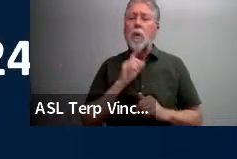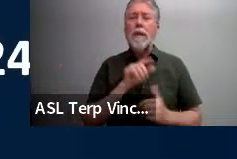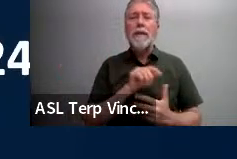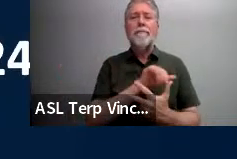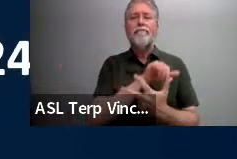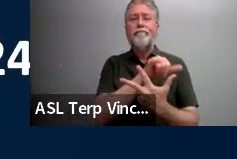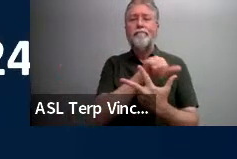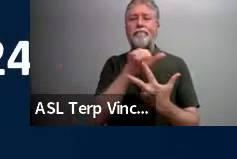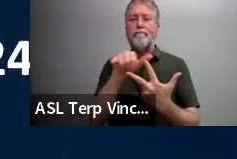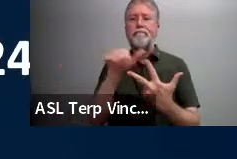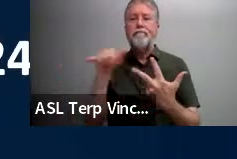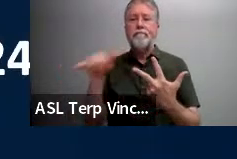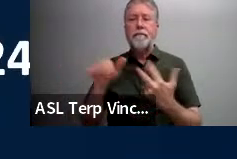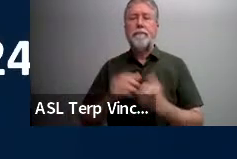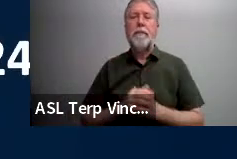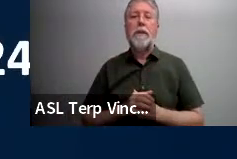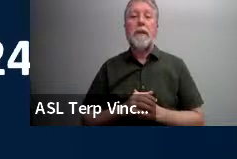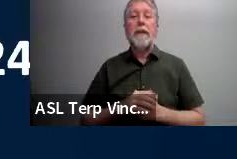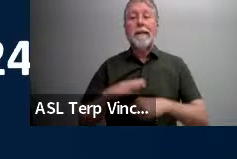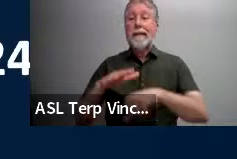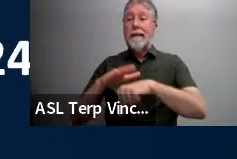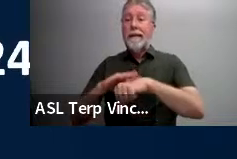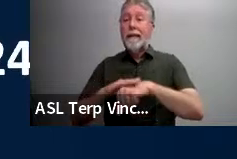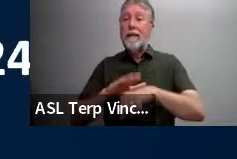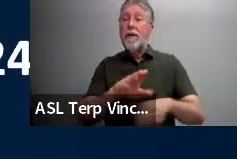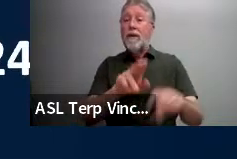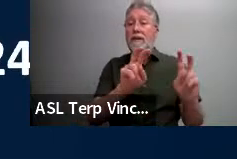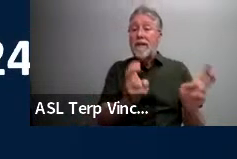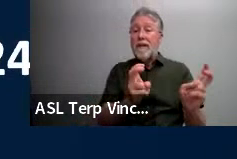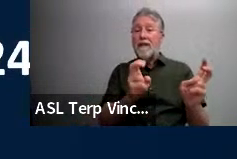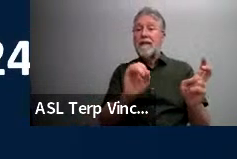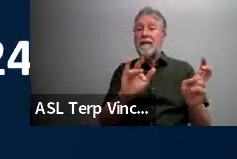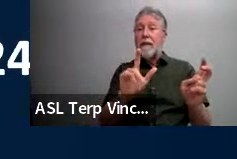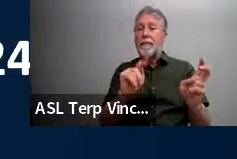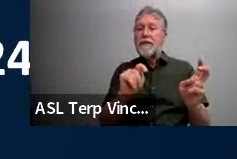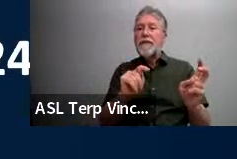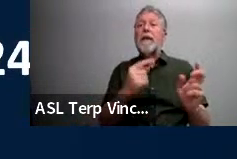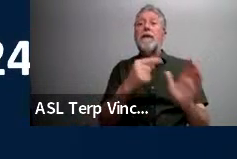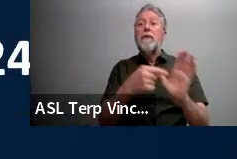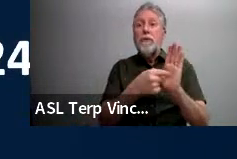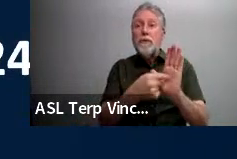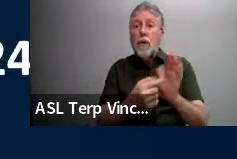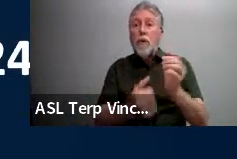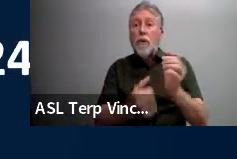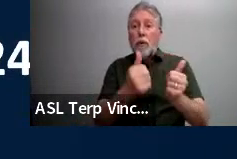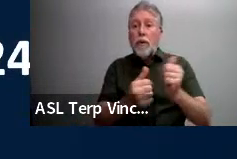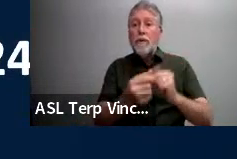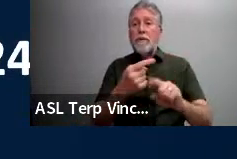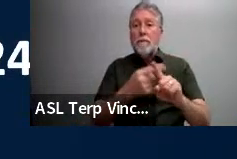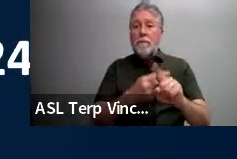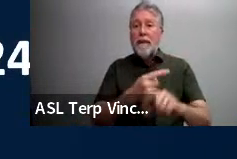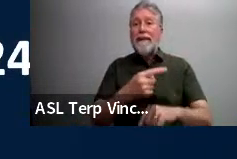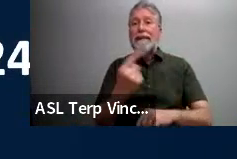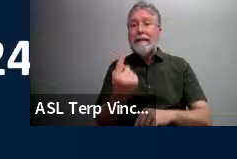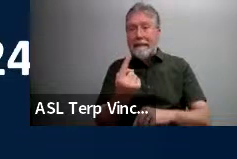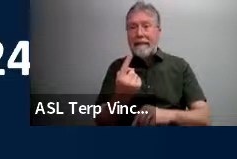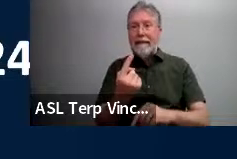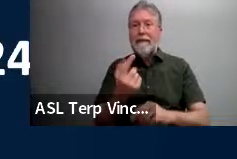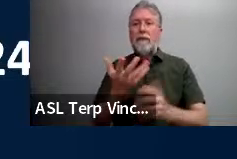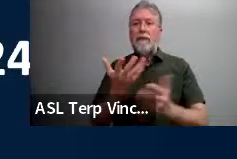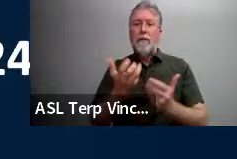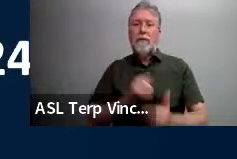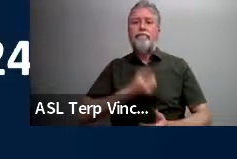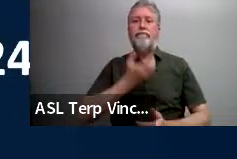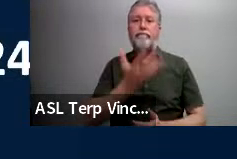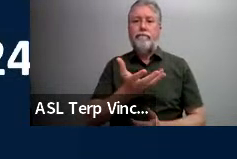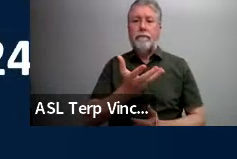but basically, please note in the subject line which session you would like to present your comments.